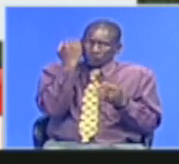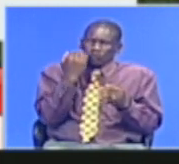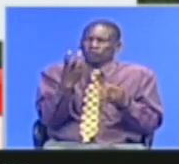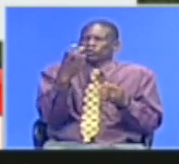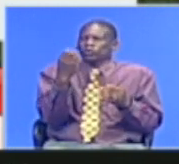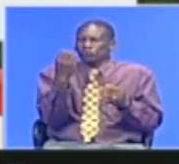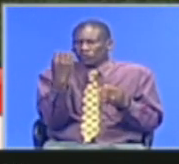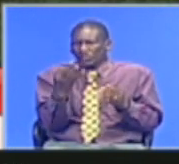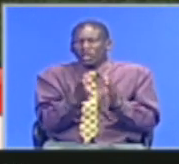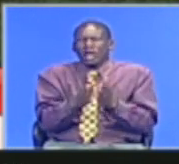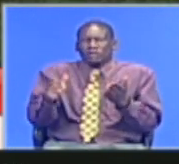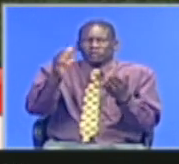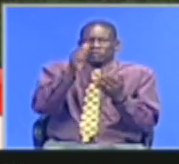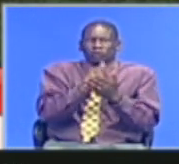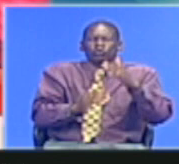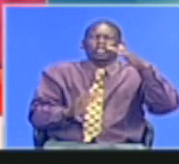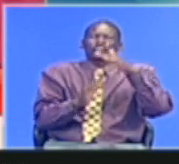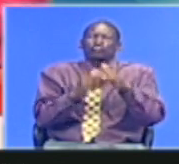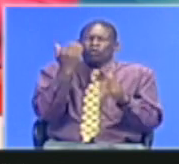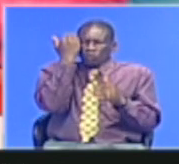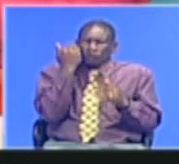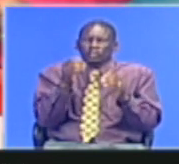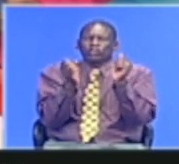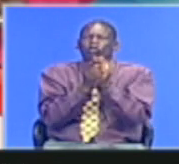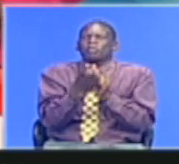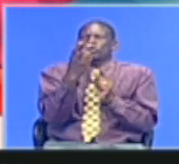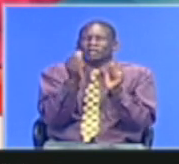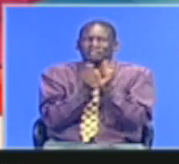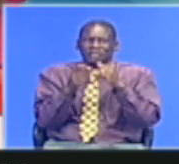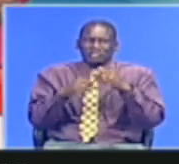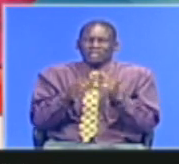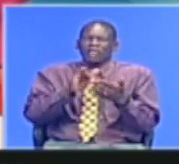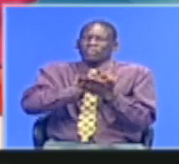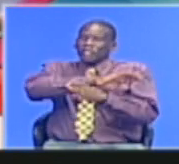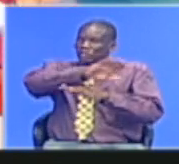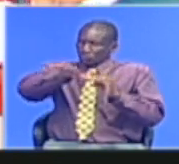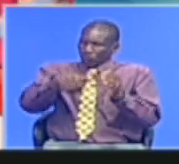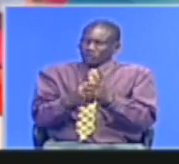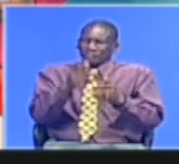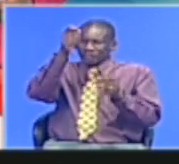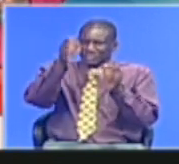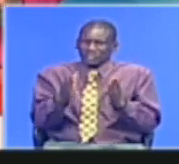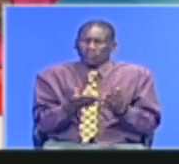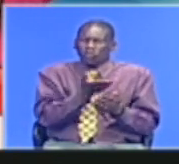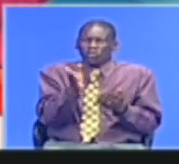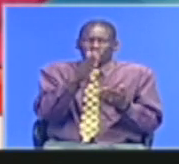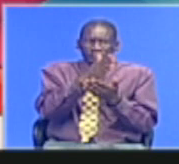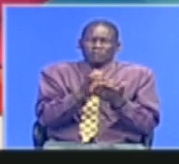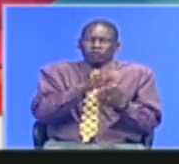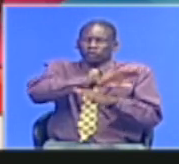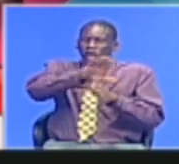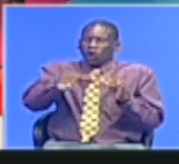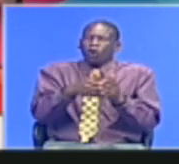Court in November 2016. And there you have it. So those are just some, or rather all, of